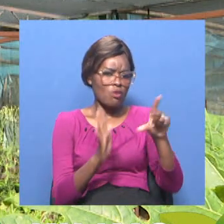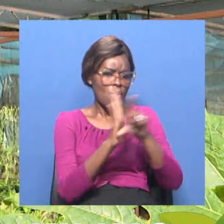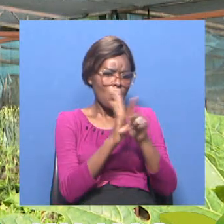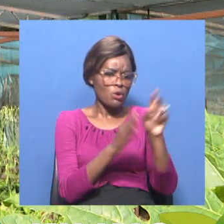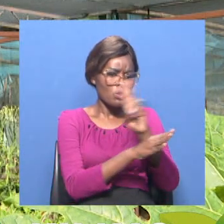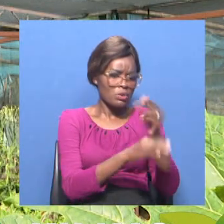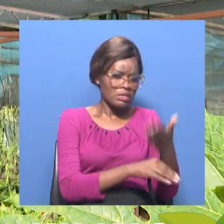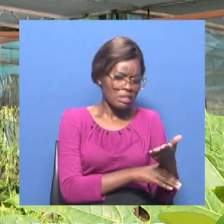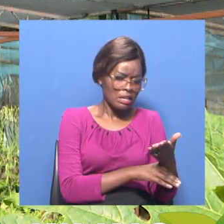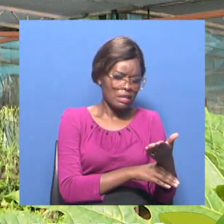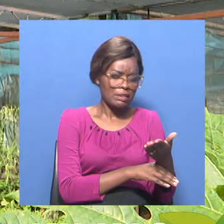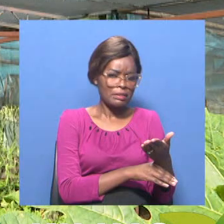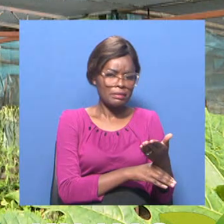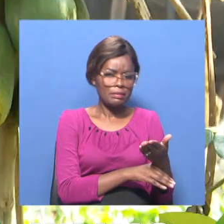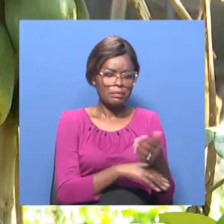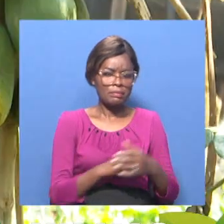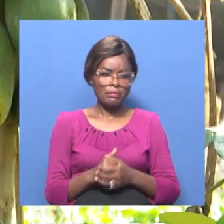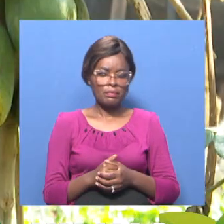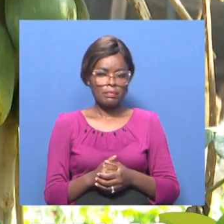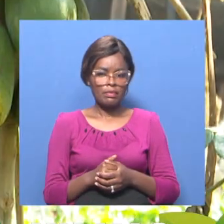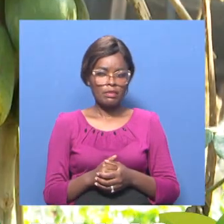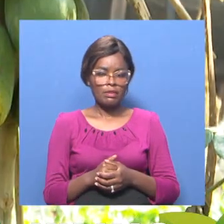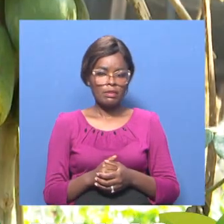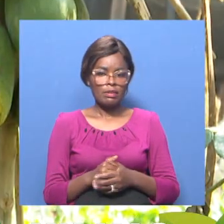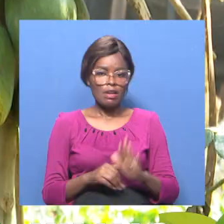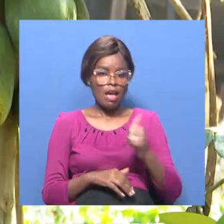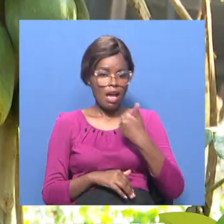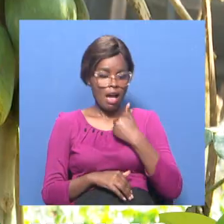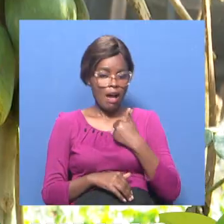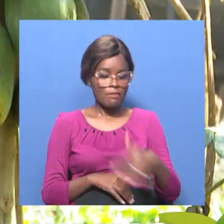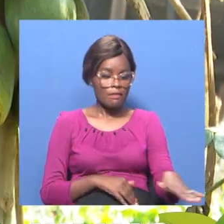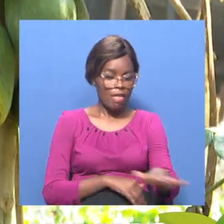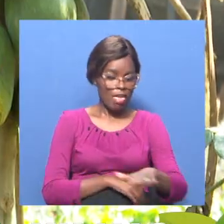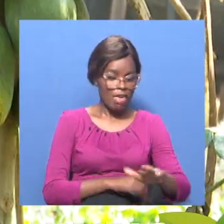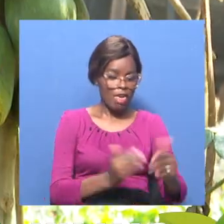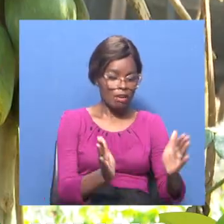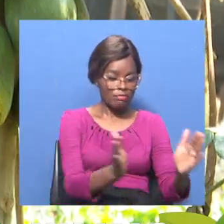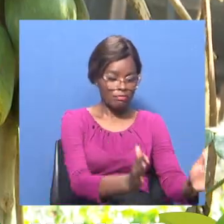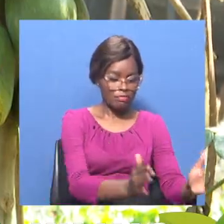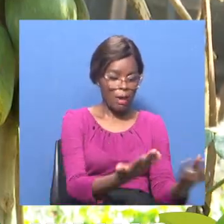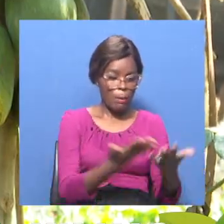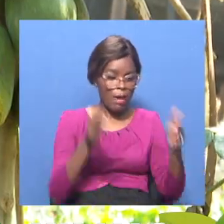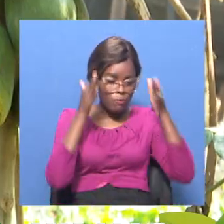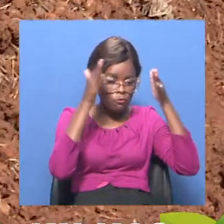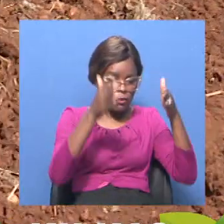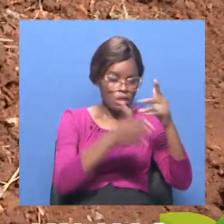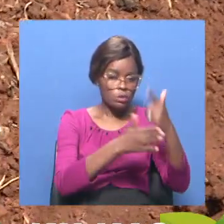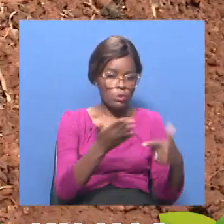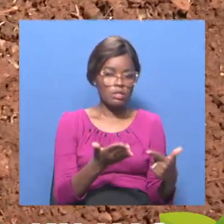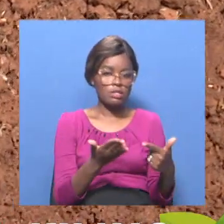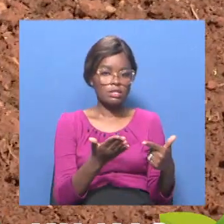follow here? What's that principle? Yes, so we have a section where our main aim is